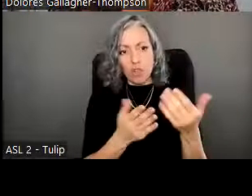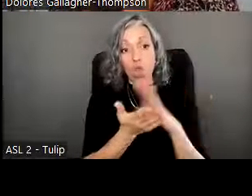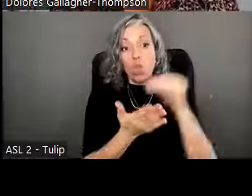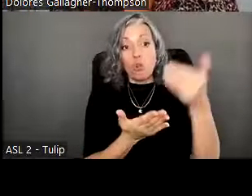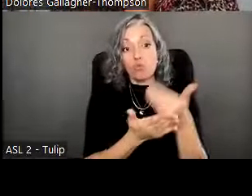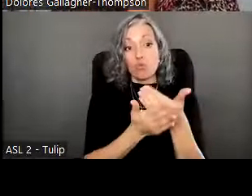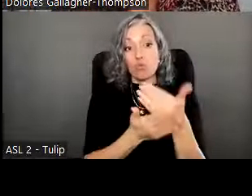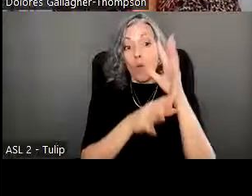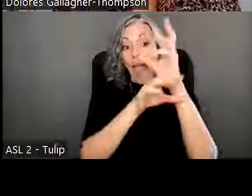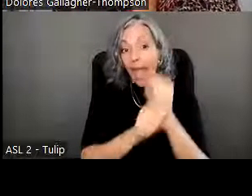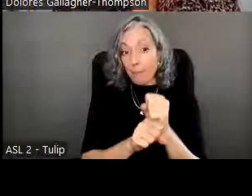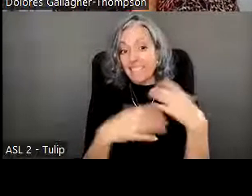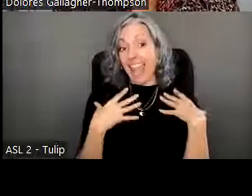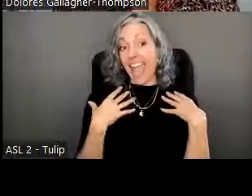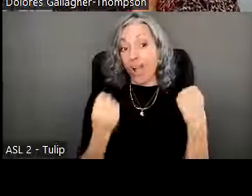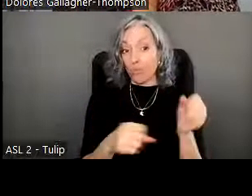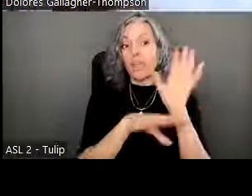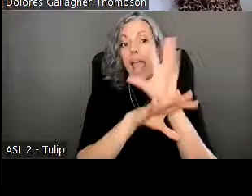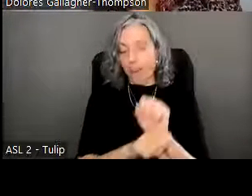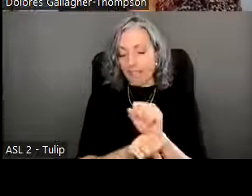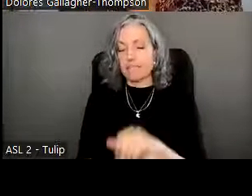healthy habits. The next slide, please.